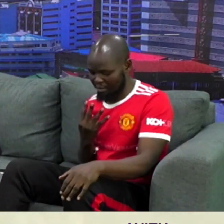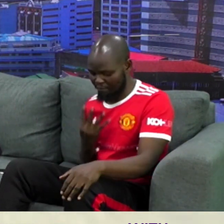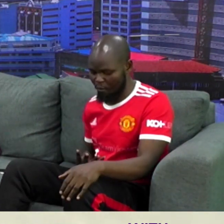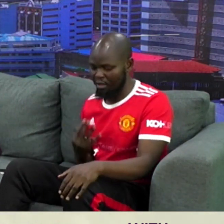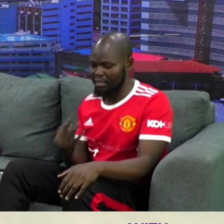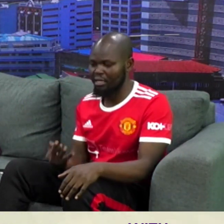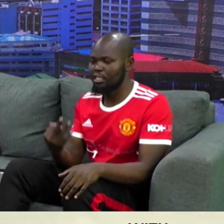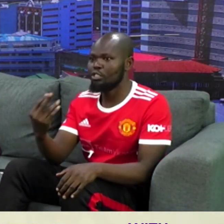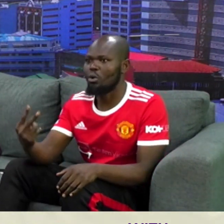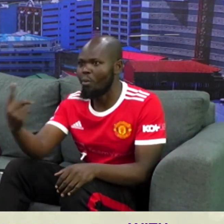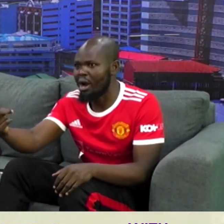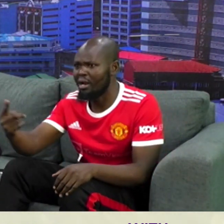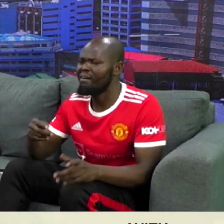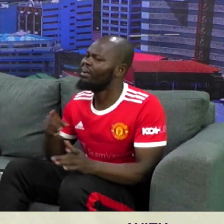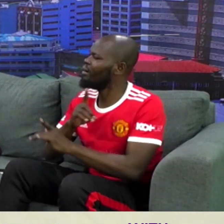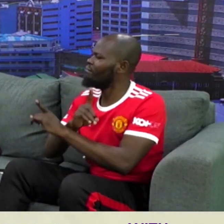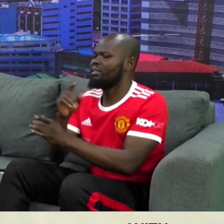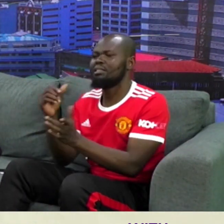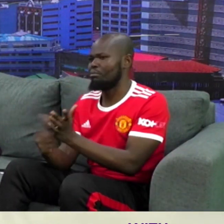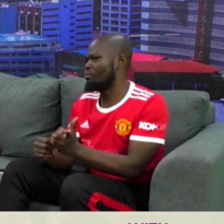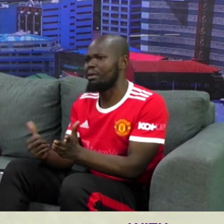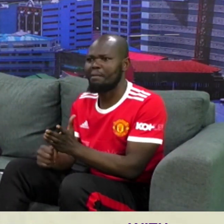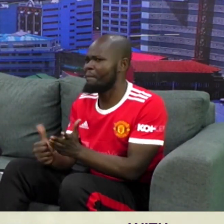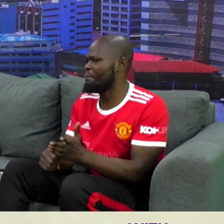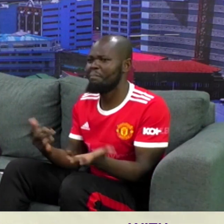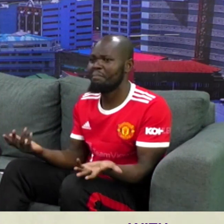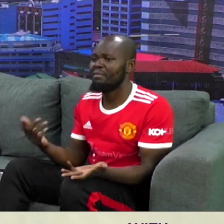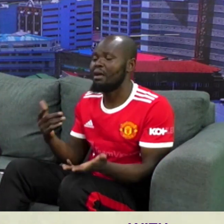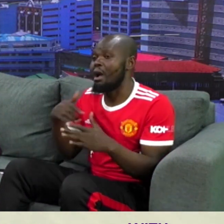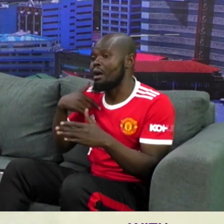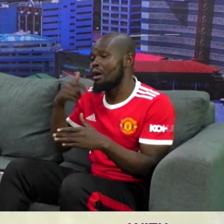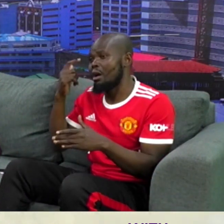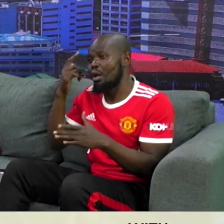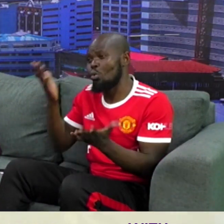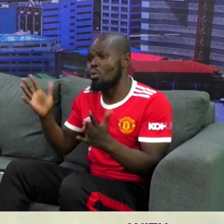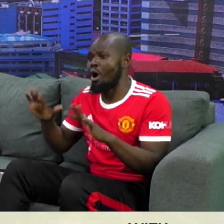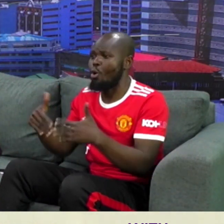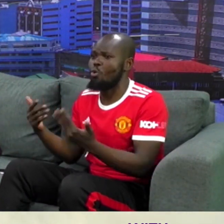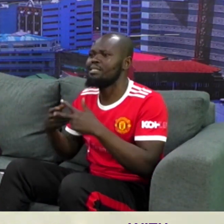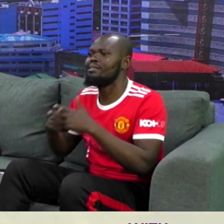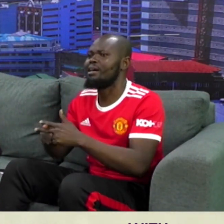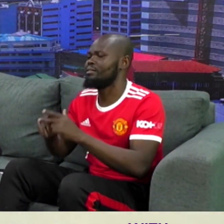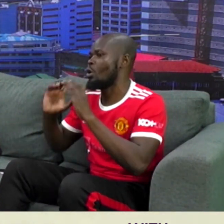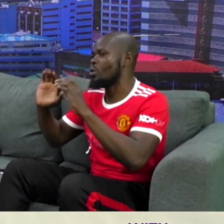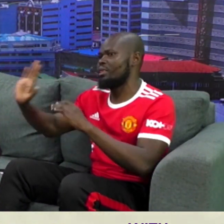they can really defend the game, not to really enter to their side. right.